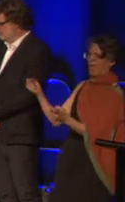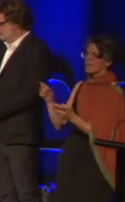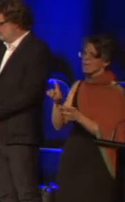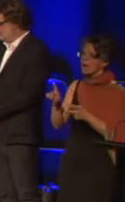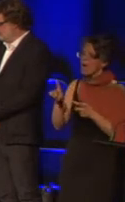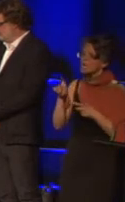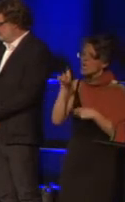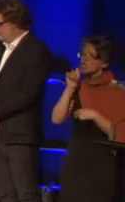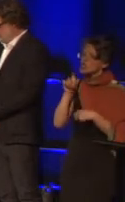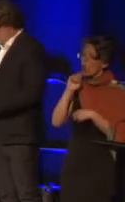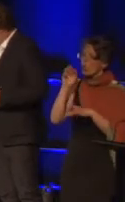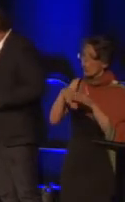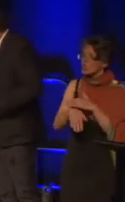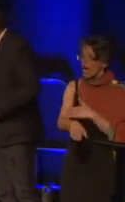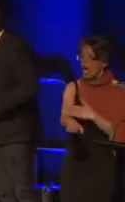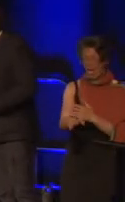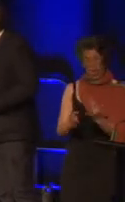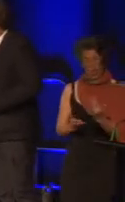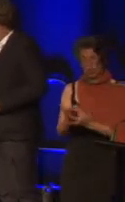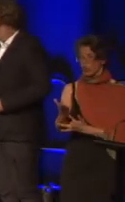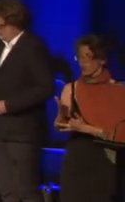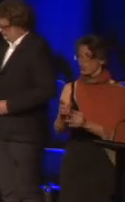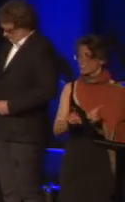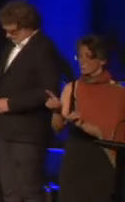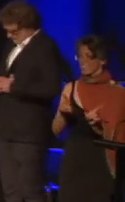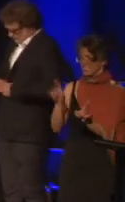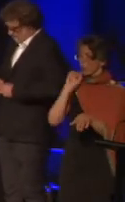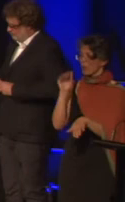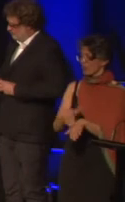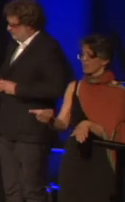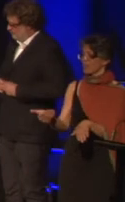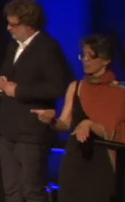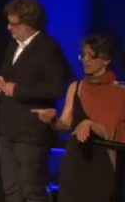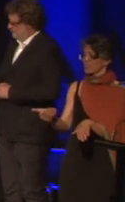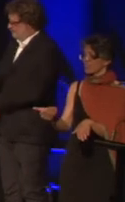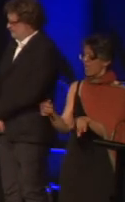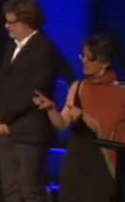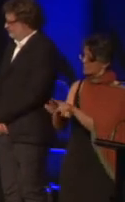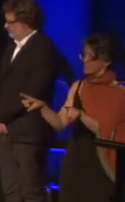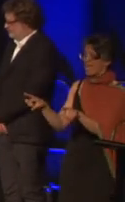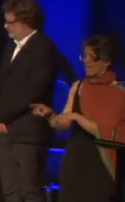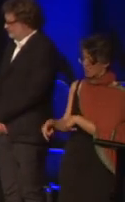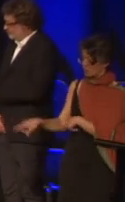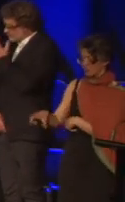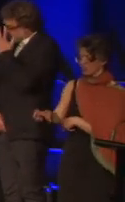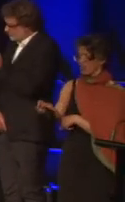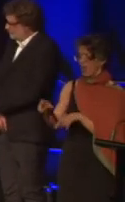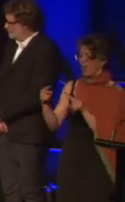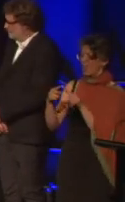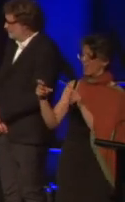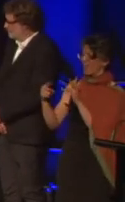our cities, right through them, and they're going to be affected. And so are all of our ecosystems as well, our river ecosystems. We already